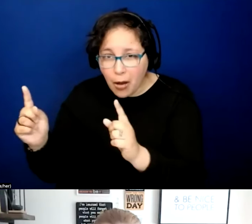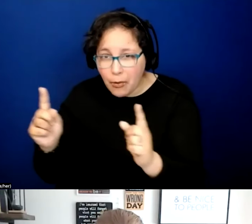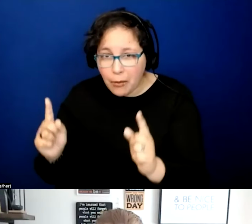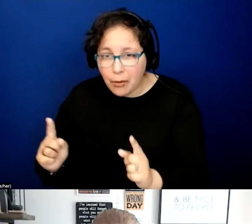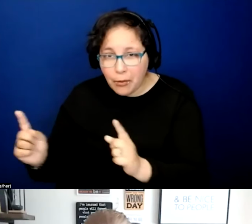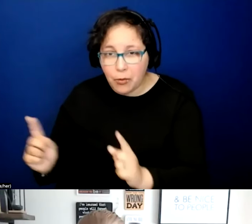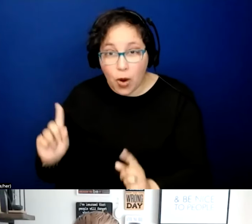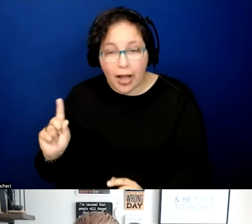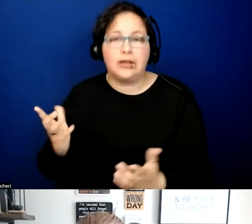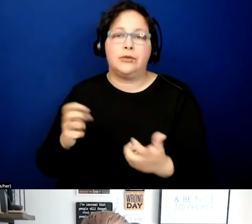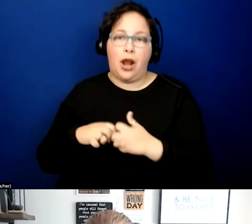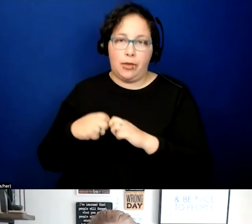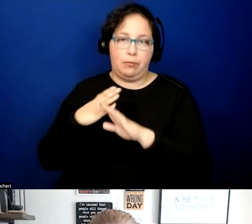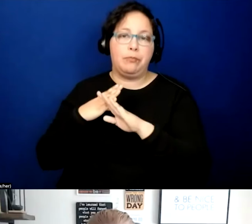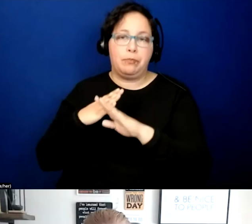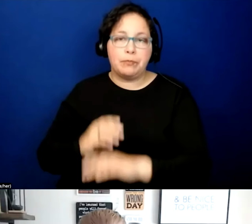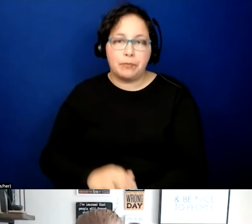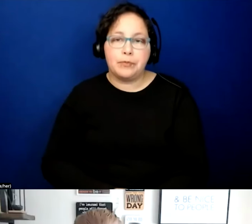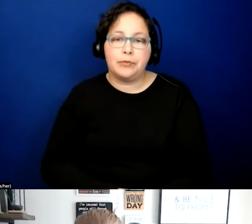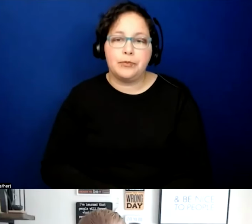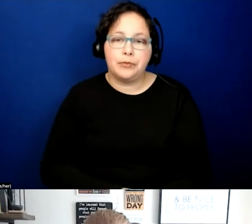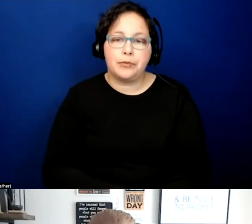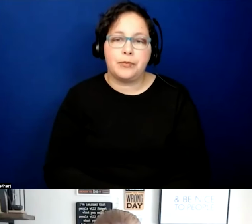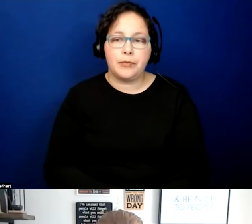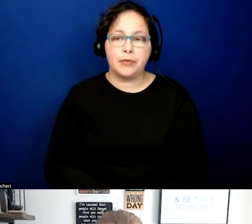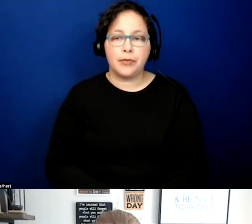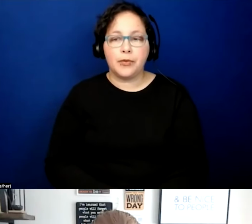that in itself becomes a blocker.